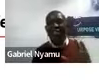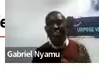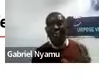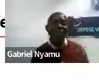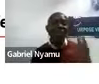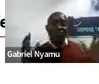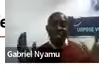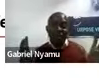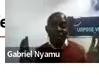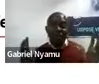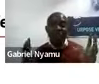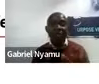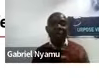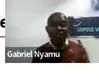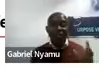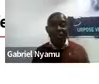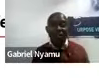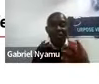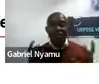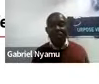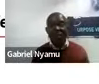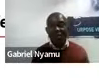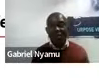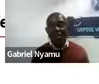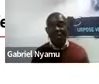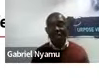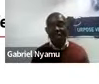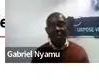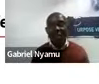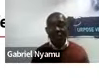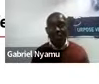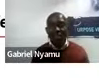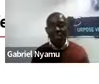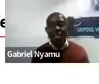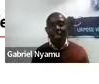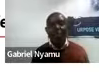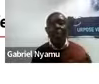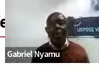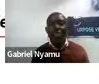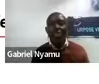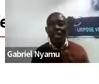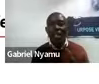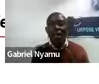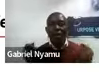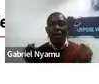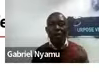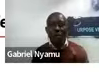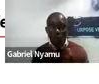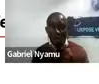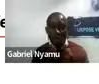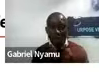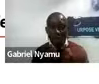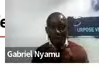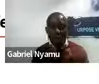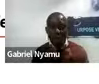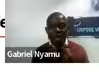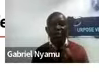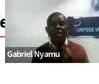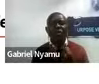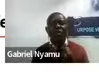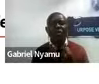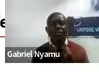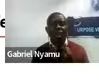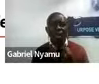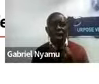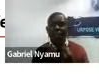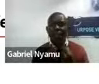Analytics. So all of us are looking for, and for the first time, especially because of the COVID, people have been shaken, our comfort was shaken. And people are